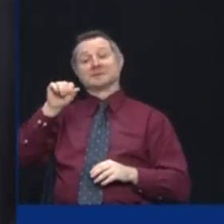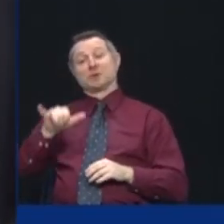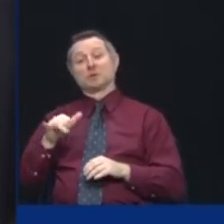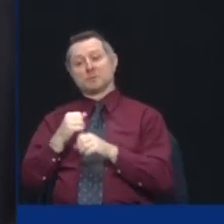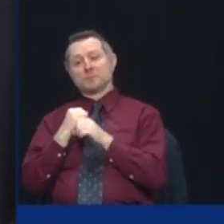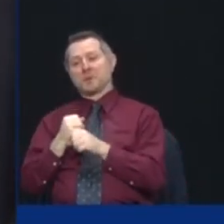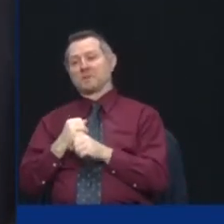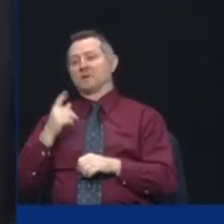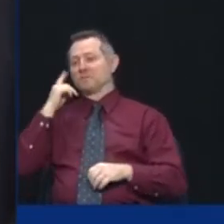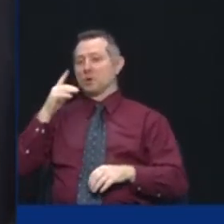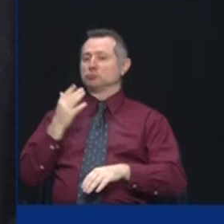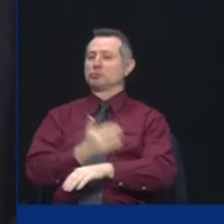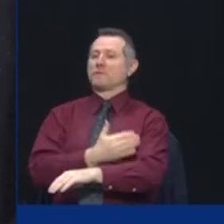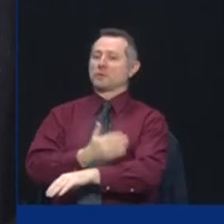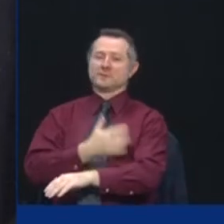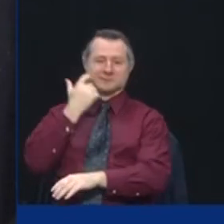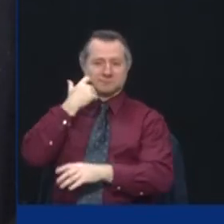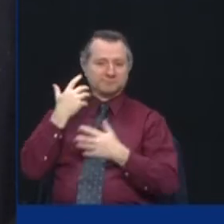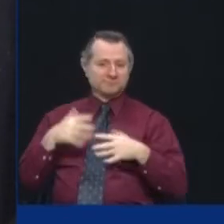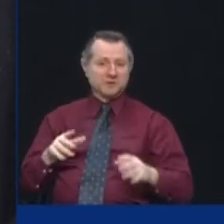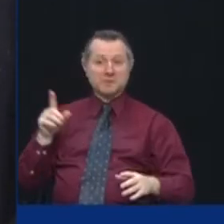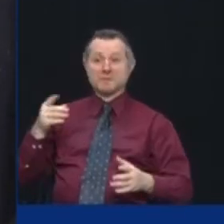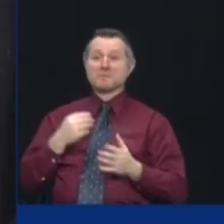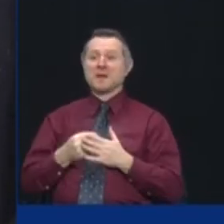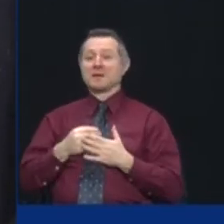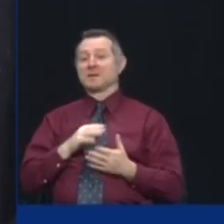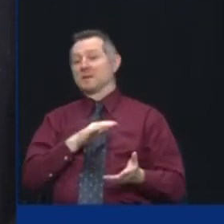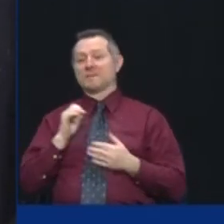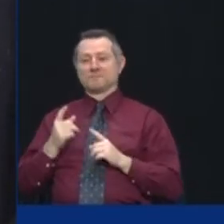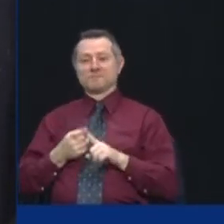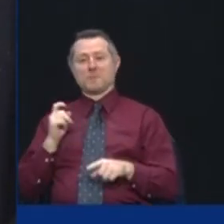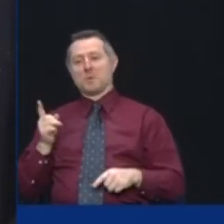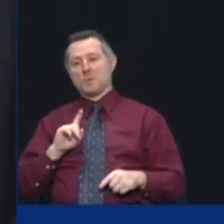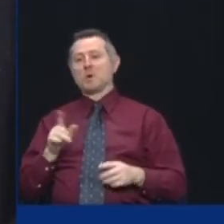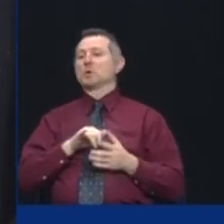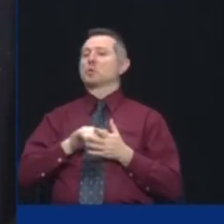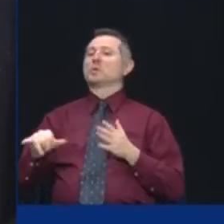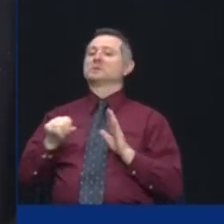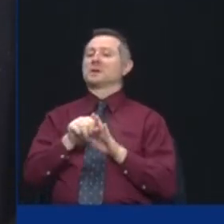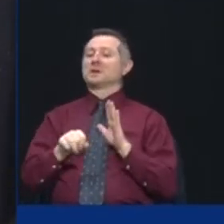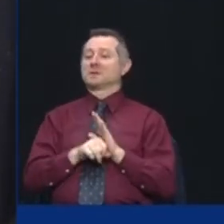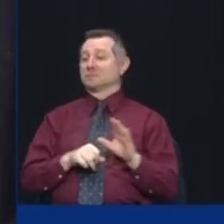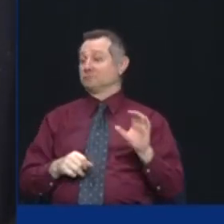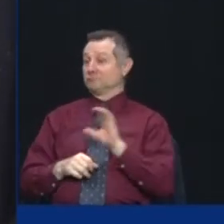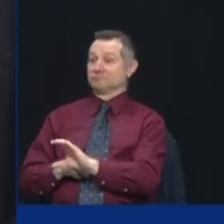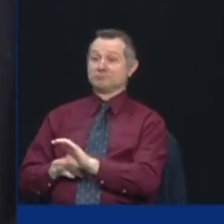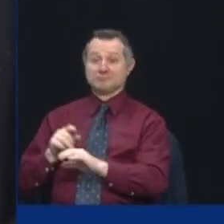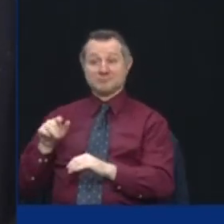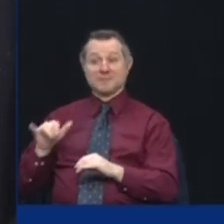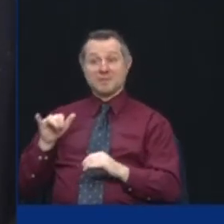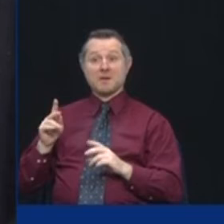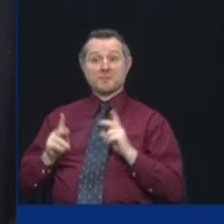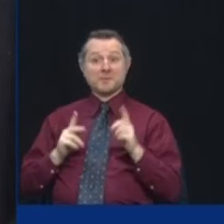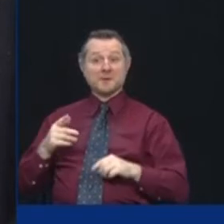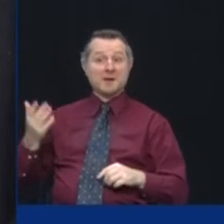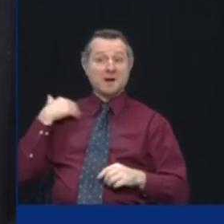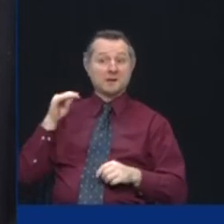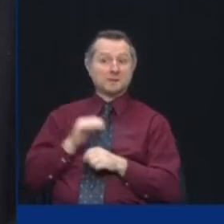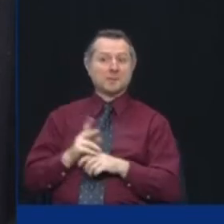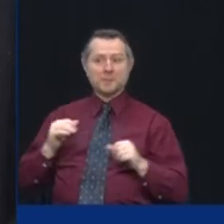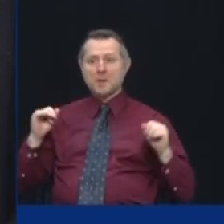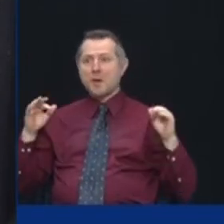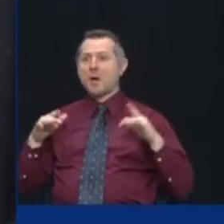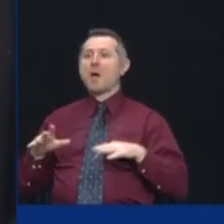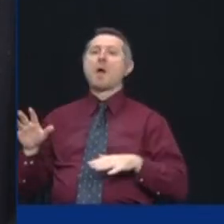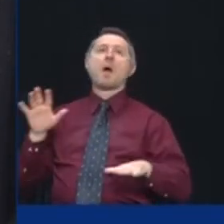in part with funding provided by the state, and the sense of anticipation of that crowd going into the